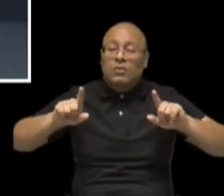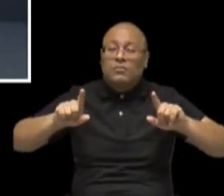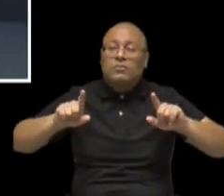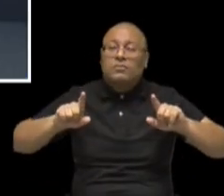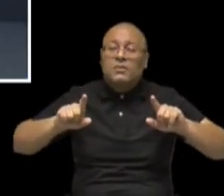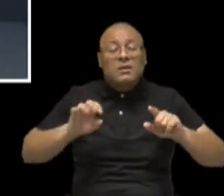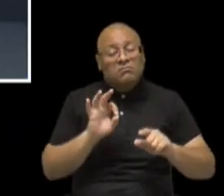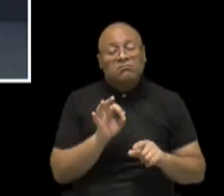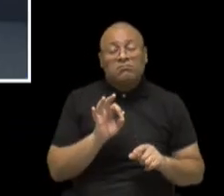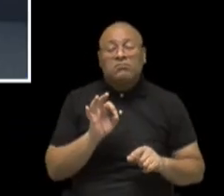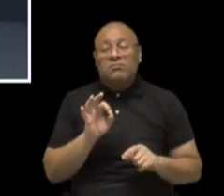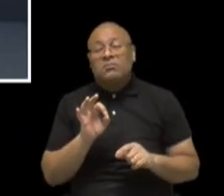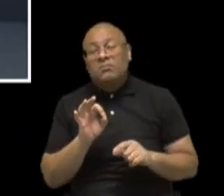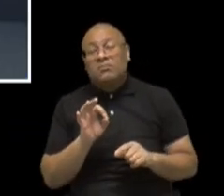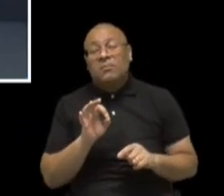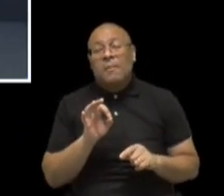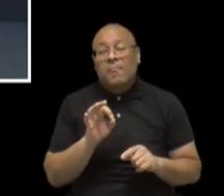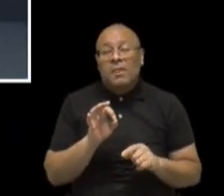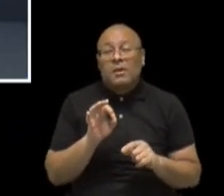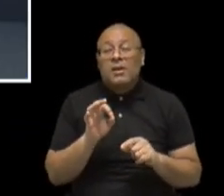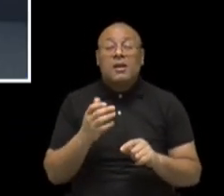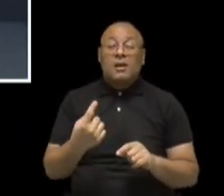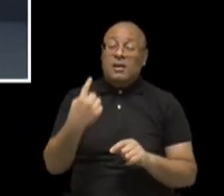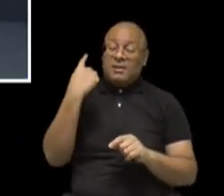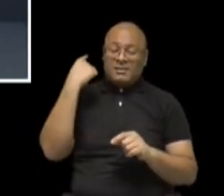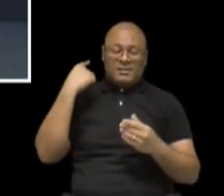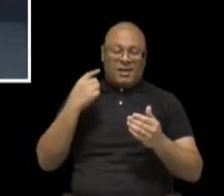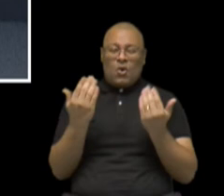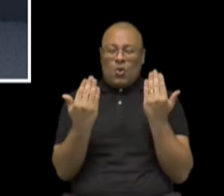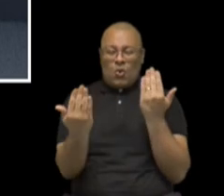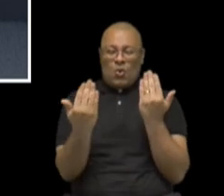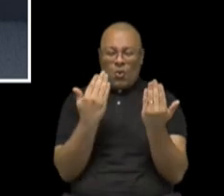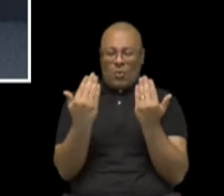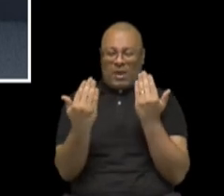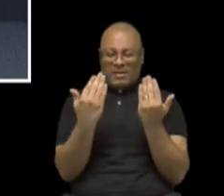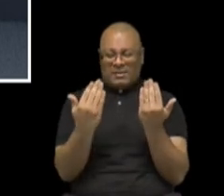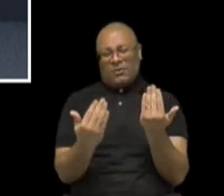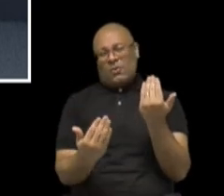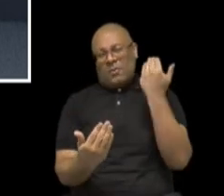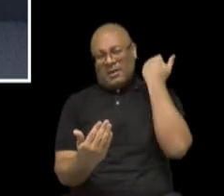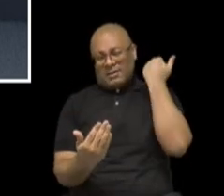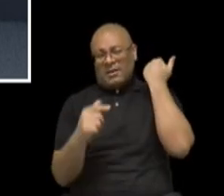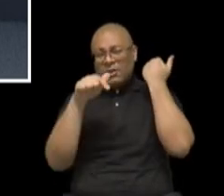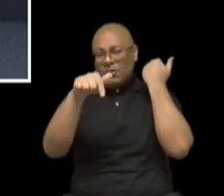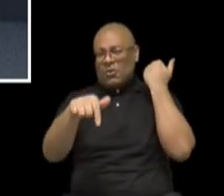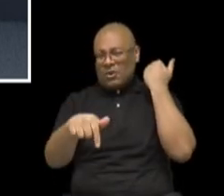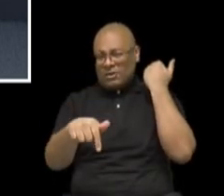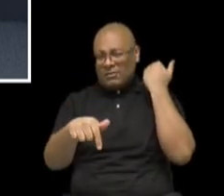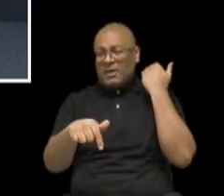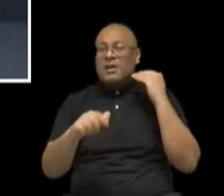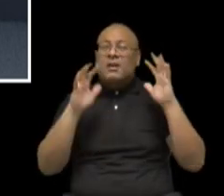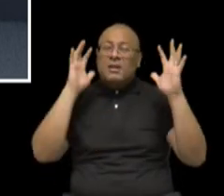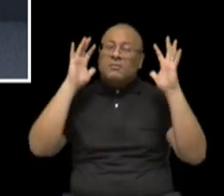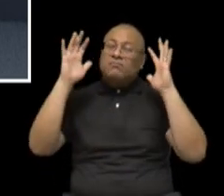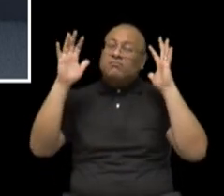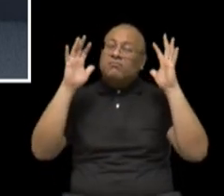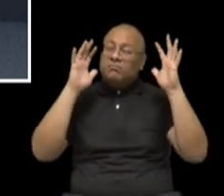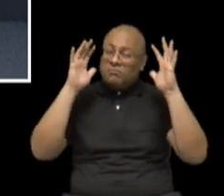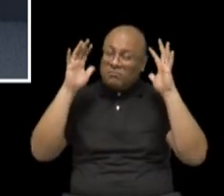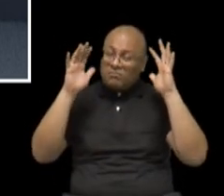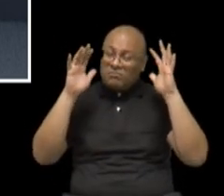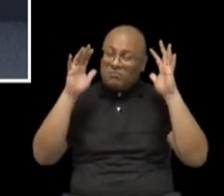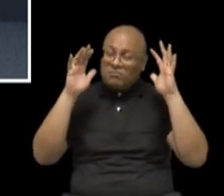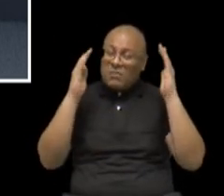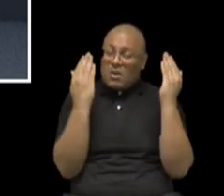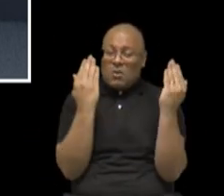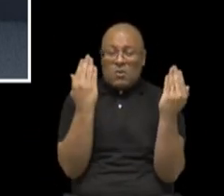Totally. And it should have been that already before, you know. It's about, the thing is that you felt compelled,